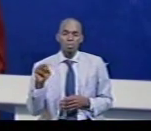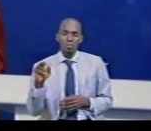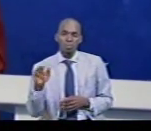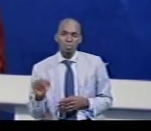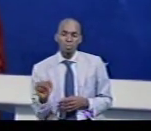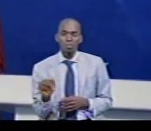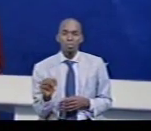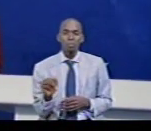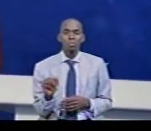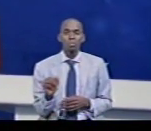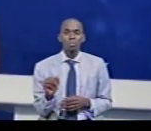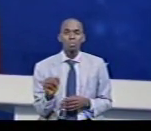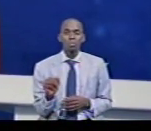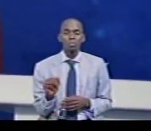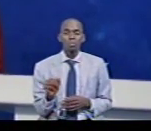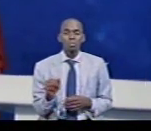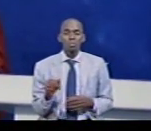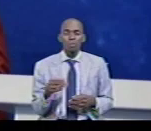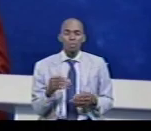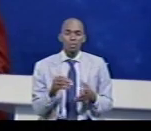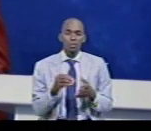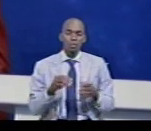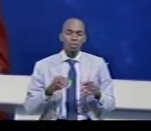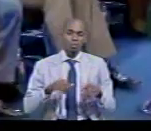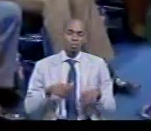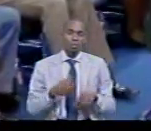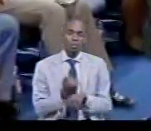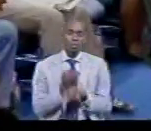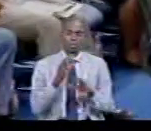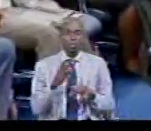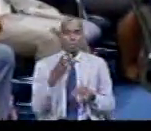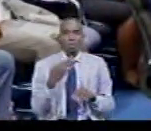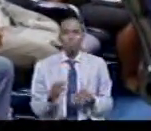Anyanimboajum, founder Jesus Generation Ministries.